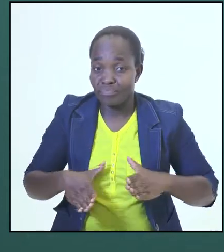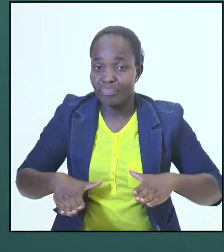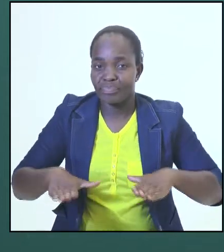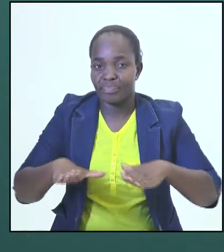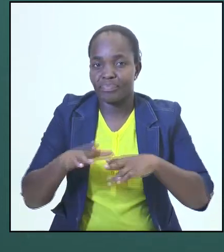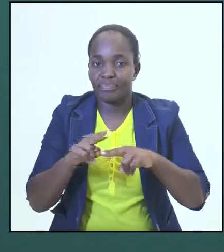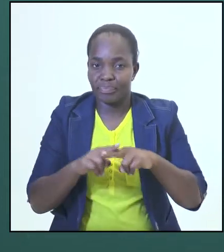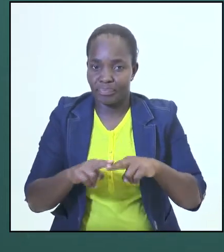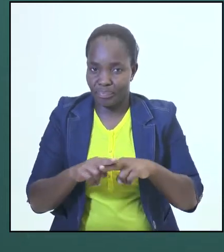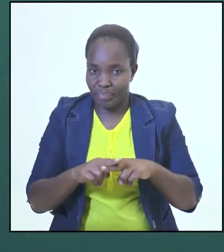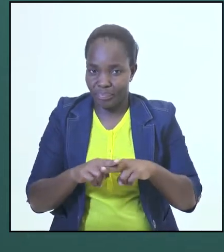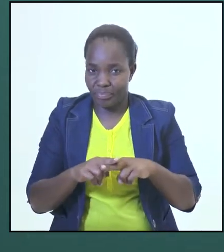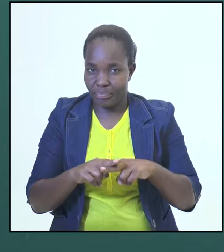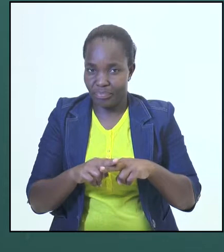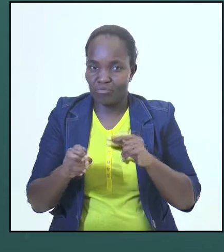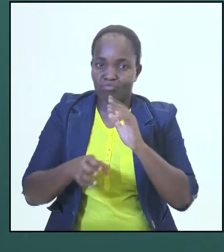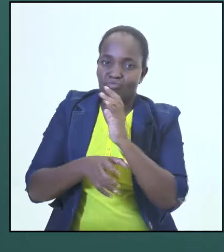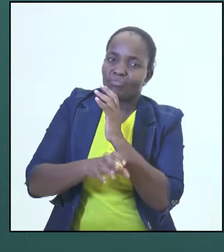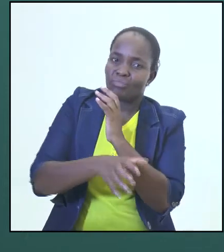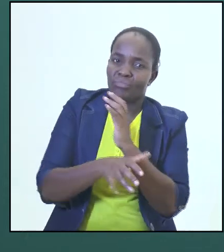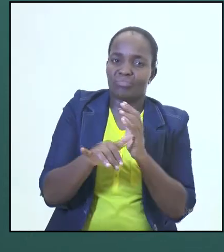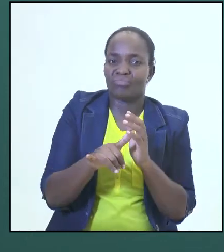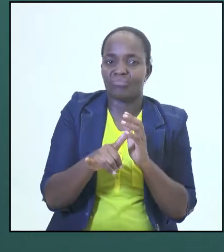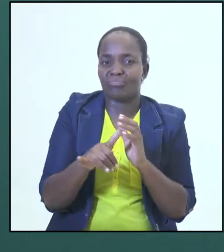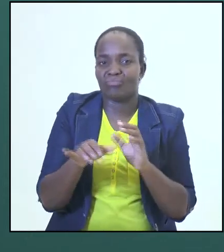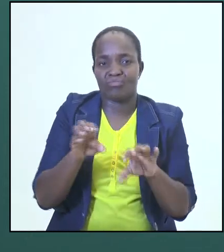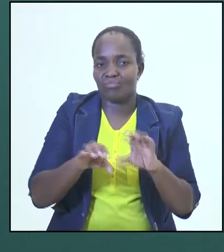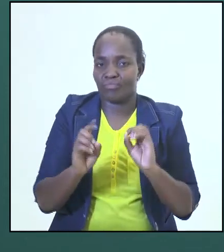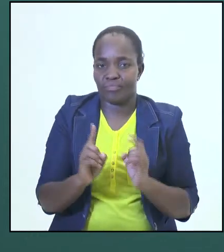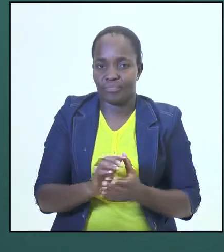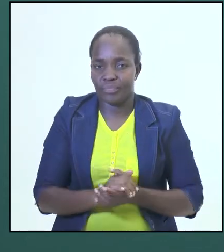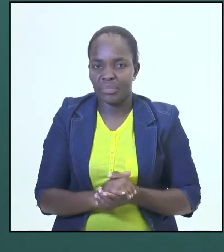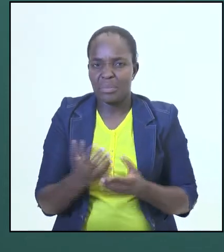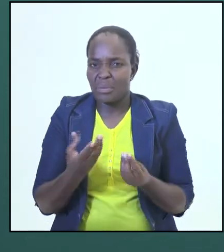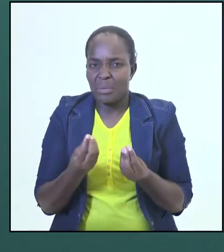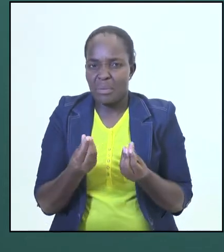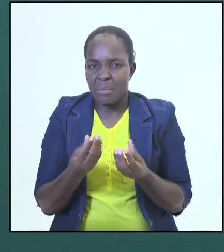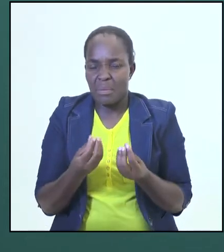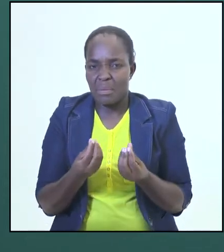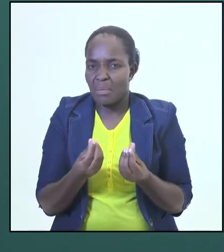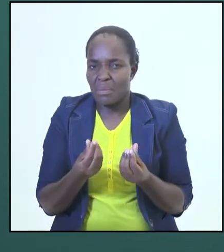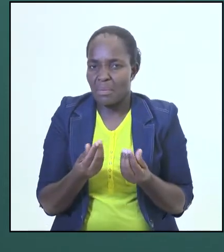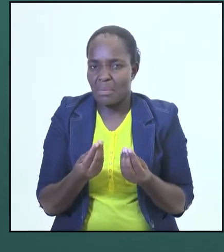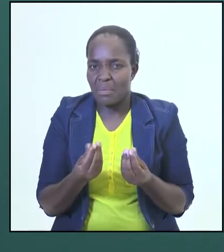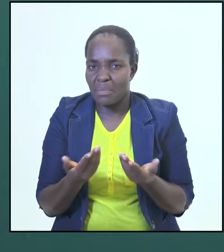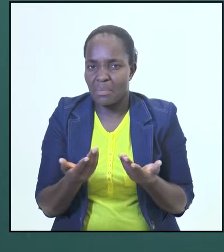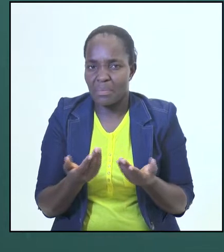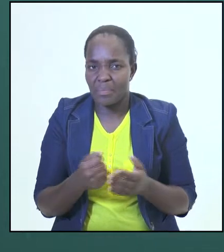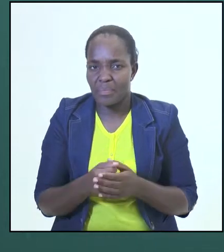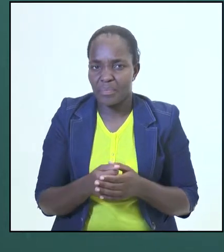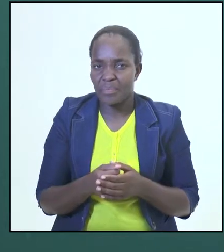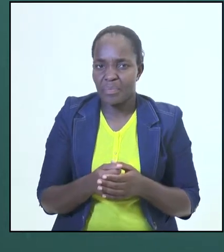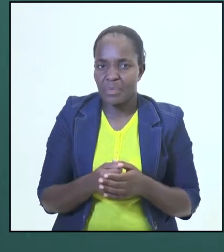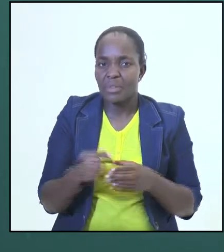organic fertilizers, including livestock manure and compost. Farmers can also apply crop